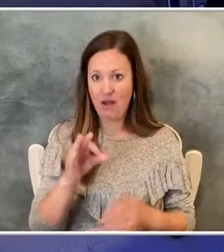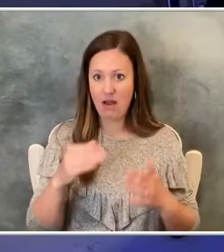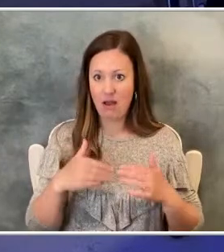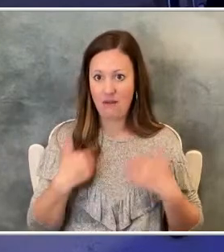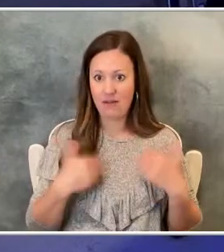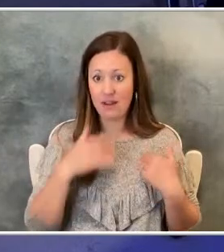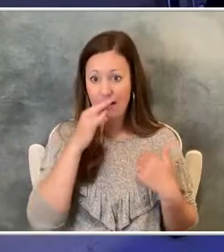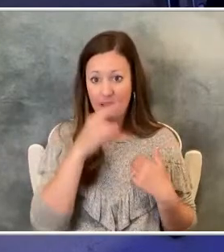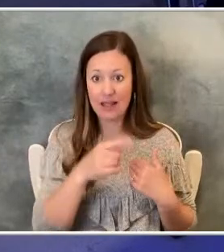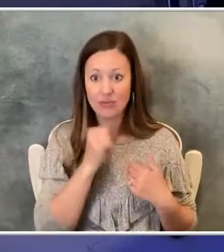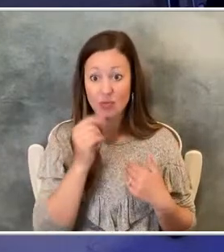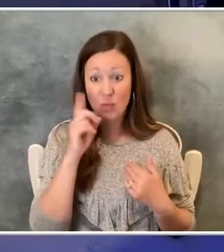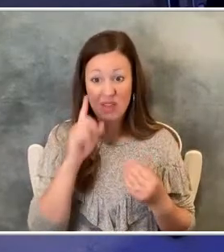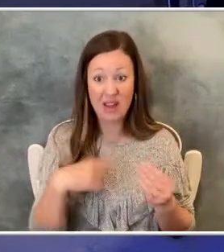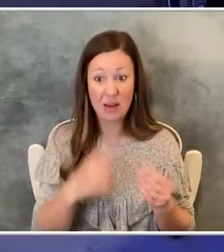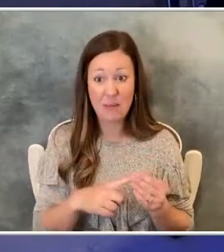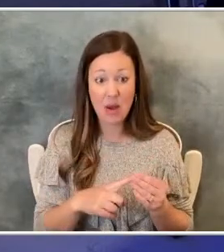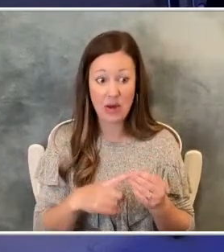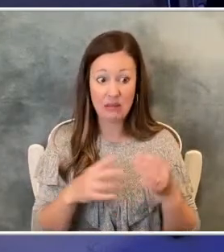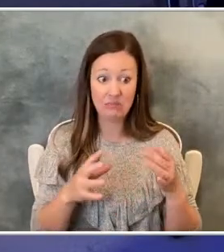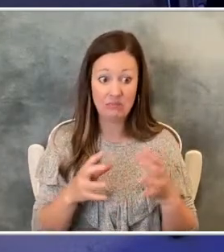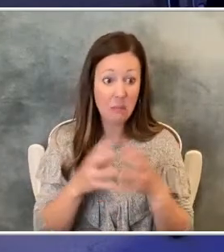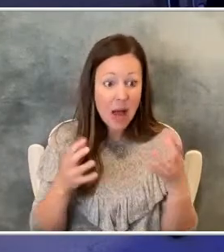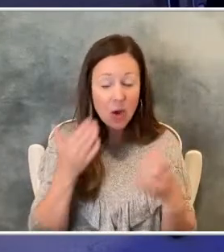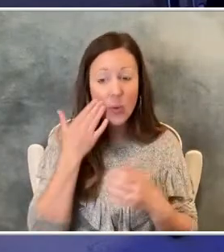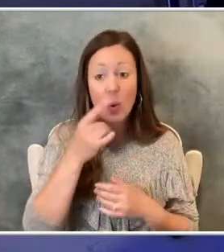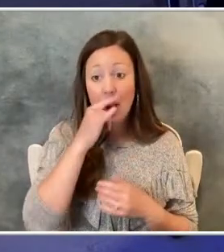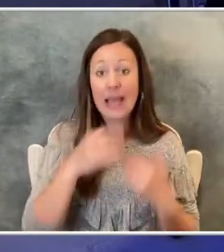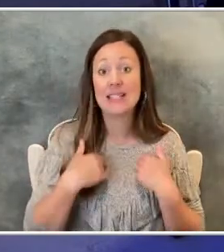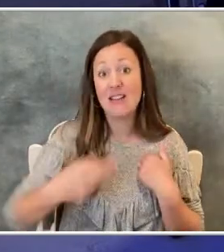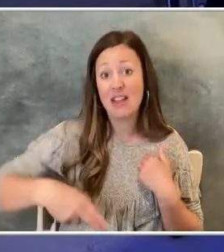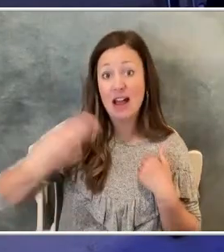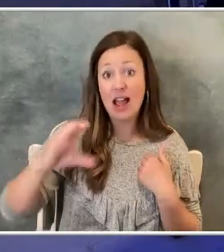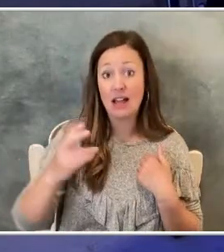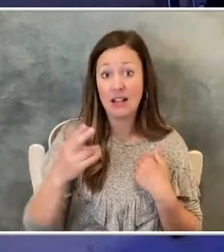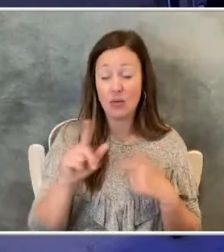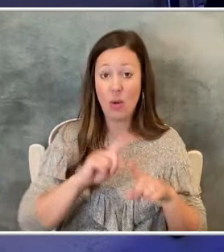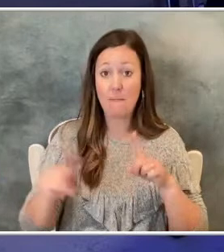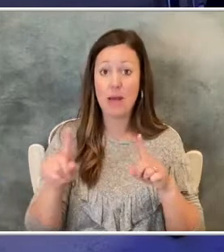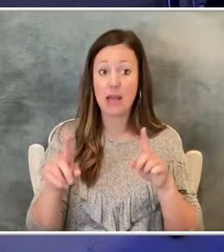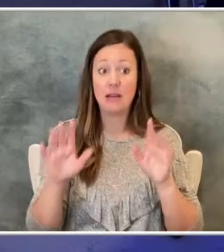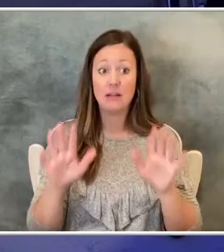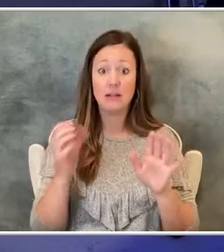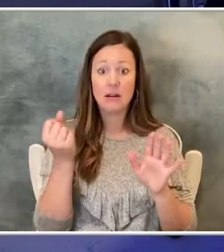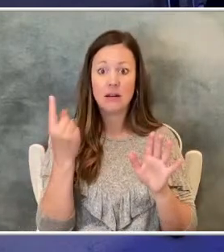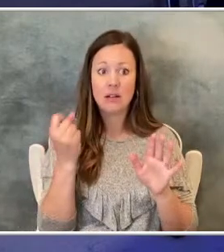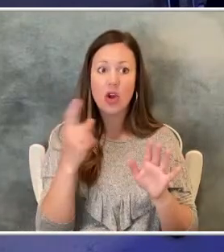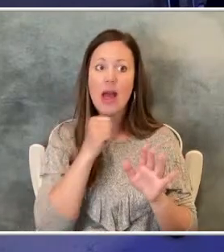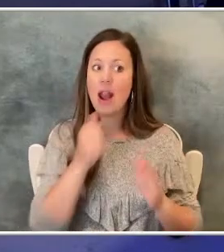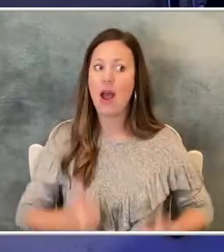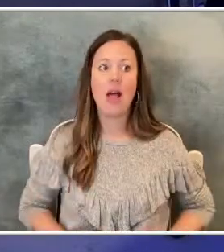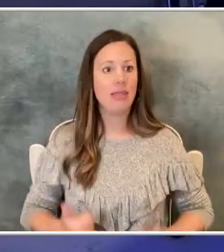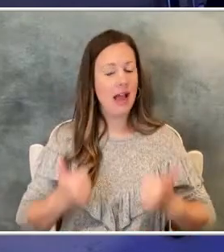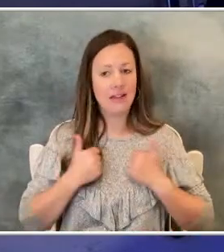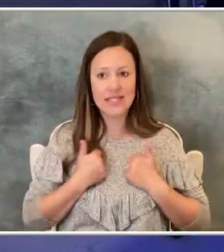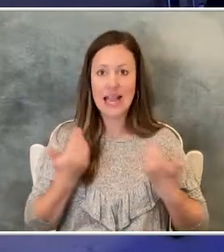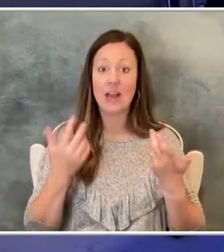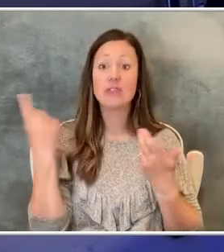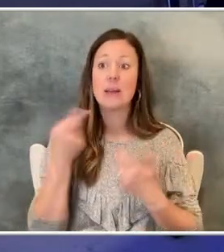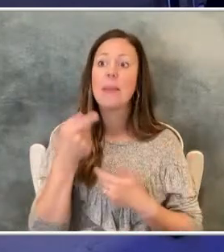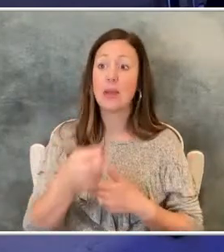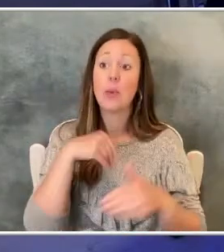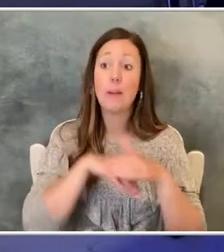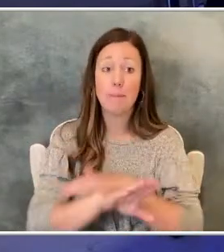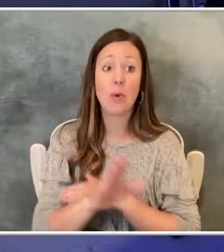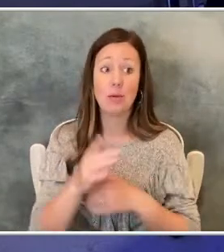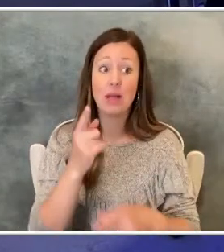it as children having high cholesterol. So just so people understand, not lifestyle. This is something you're born with, correct? Yes,